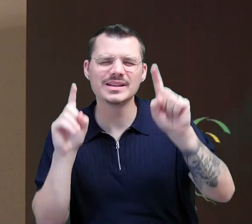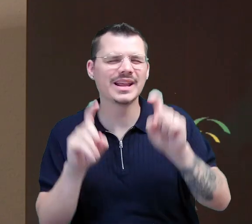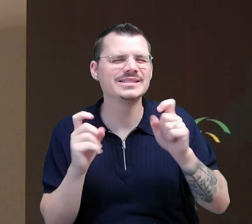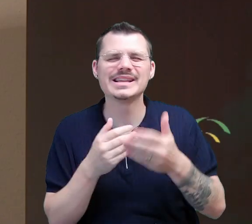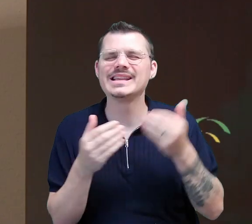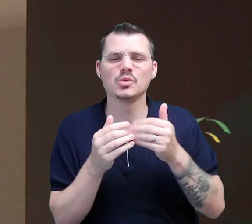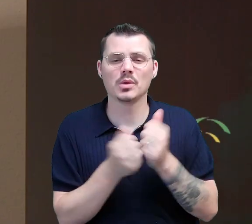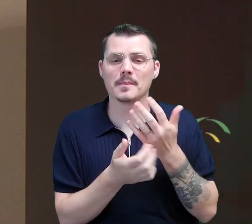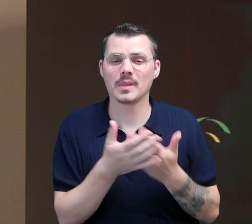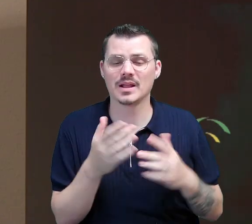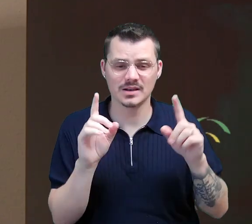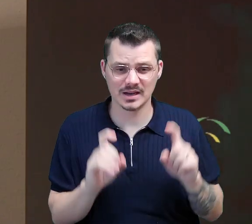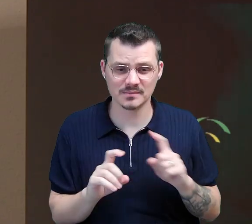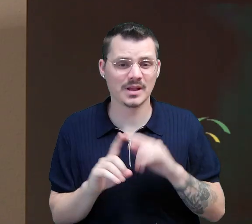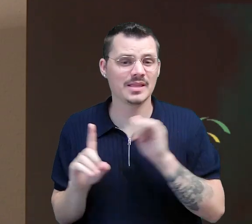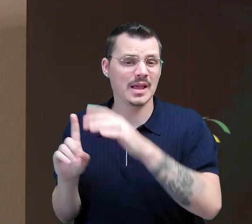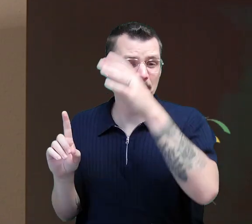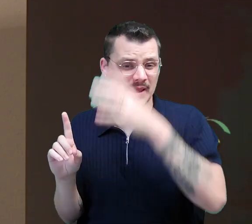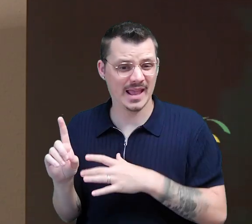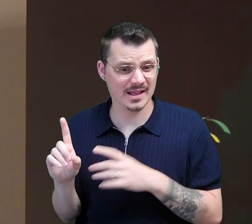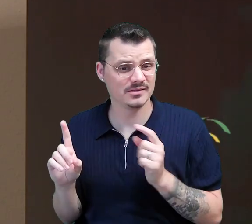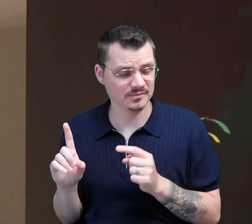tested with blood tests, this man,